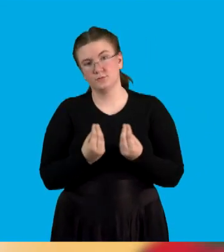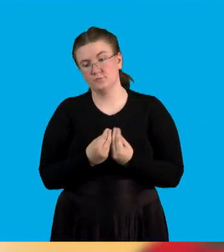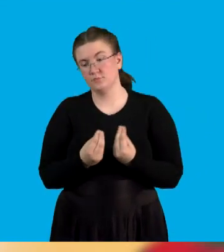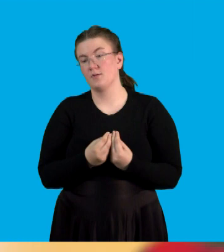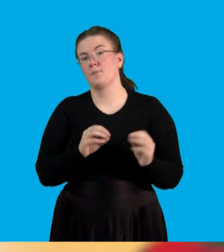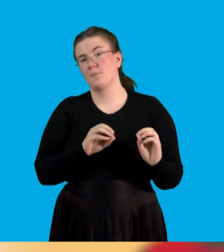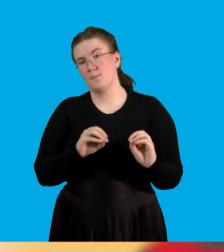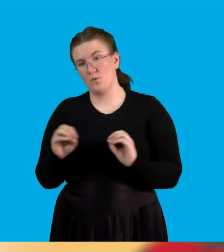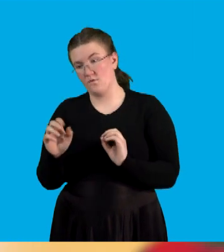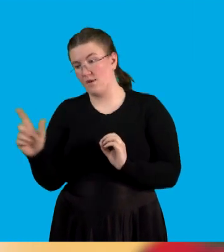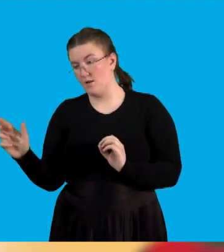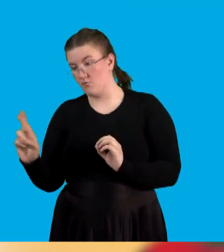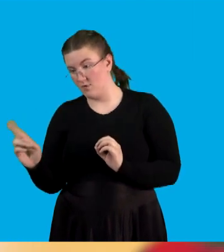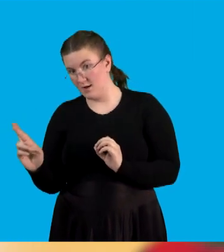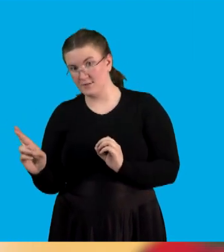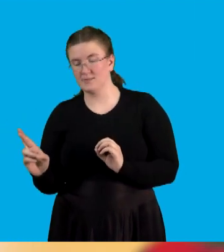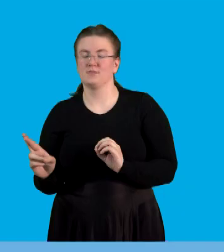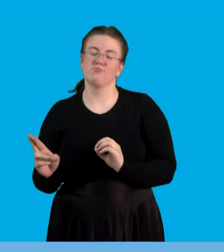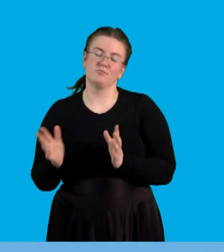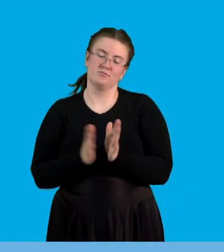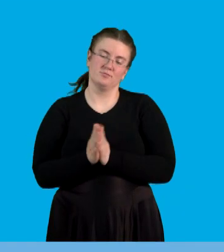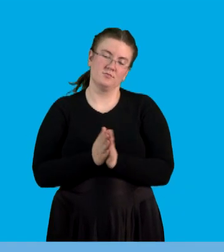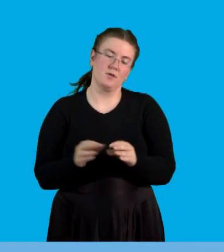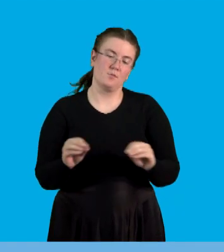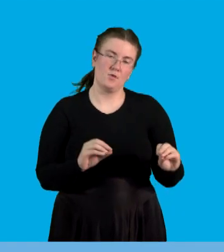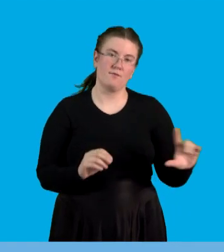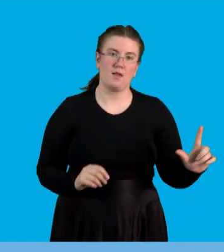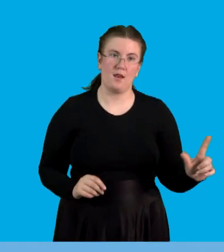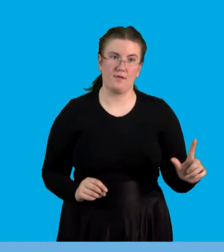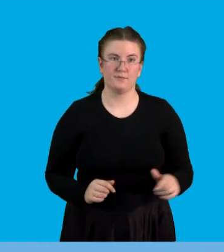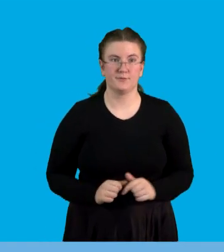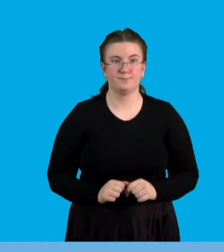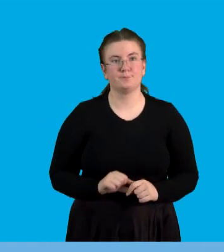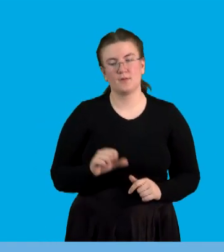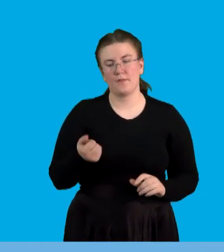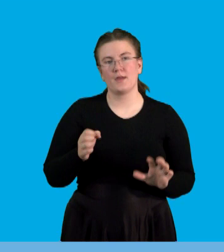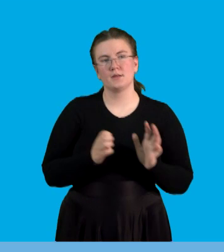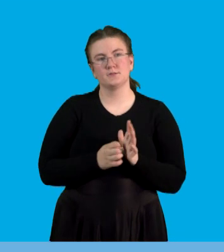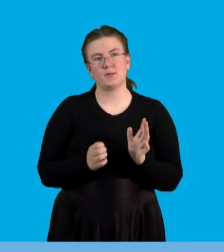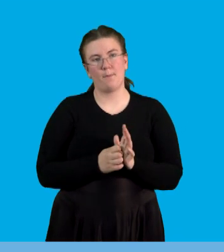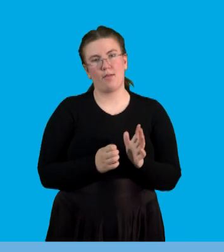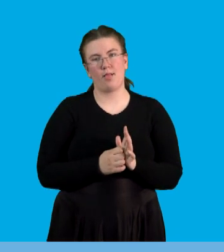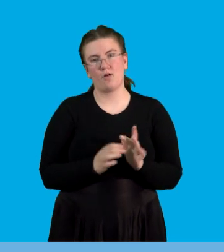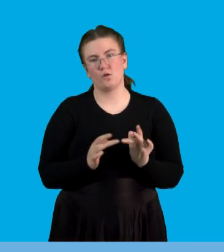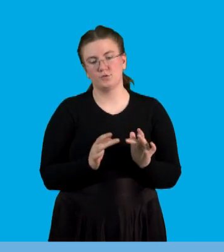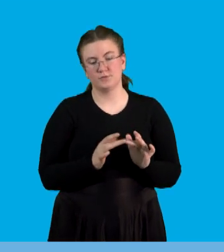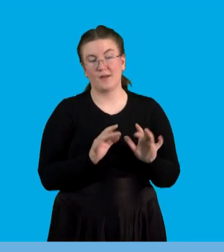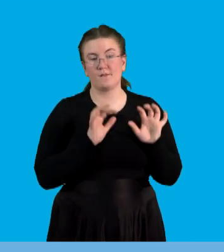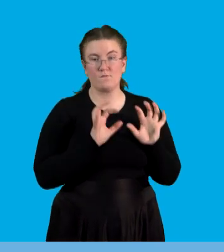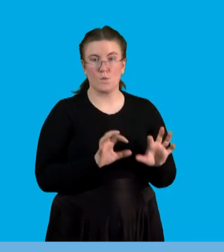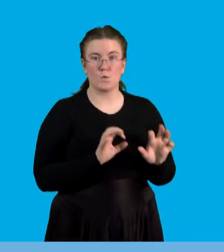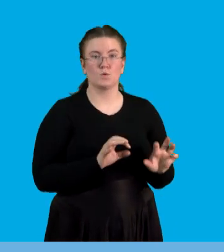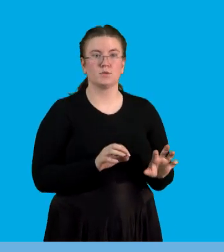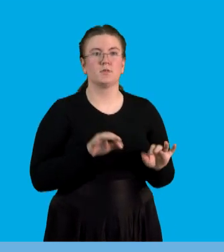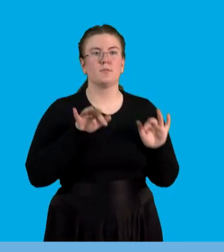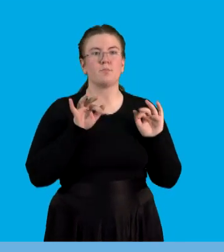to the left. Now, the compression force, also another example of a contact force, that is often described